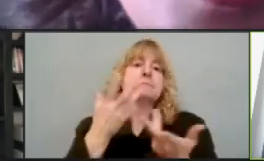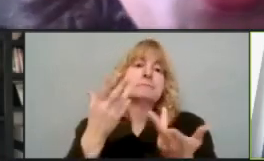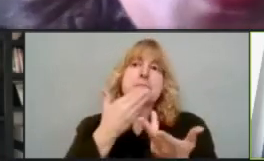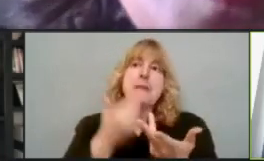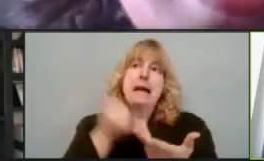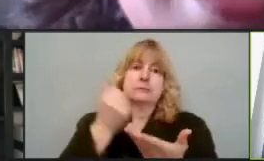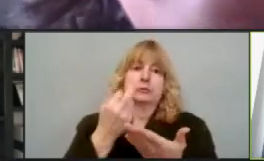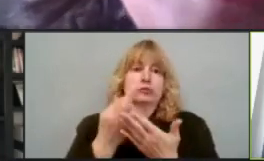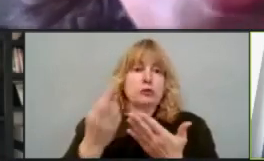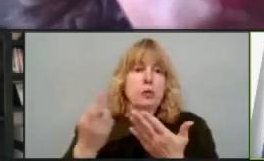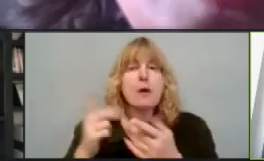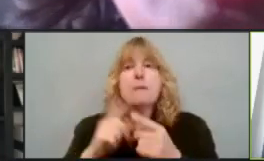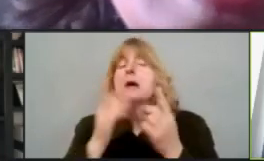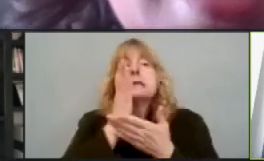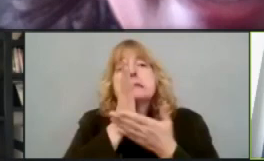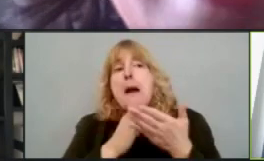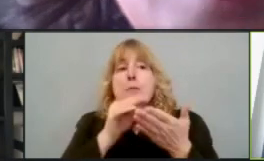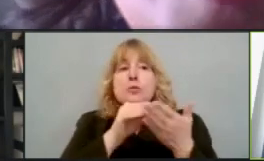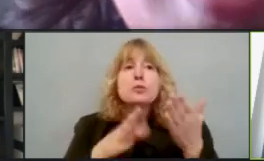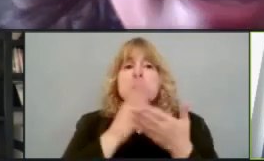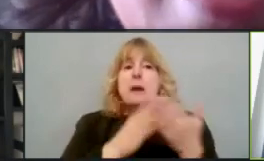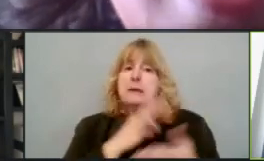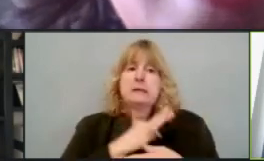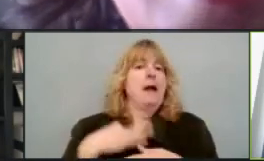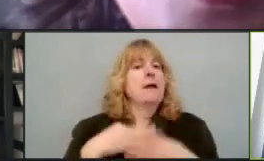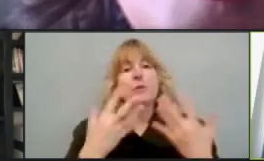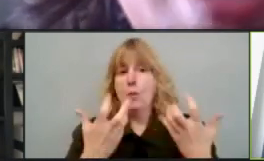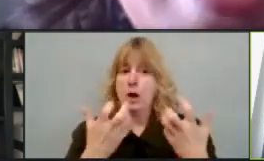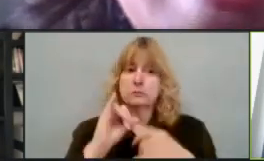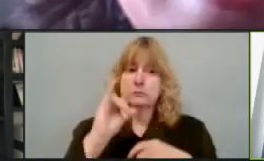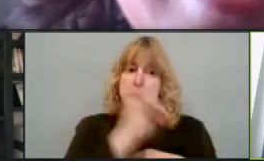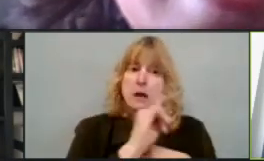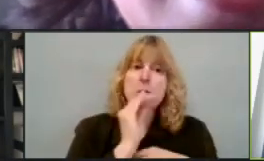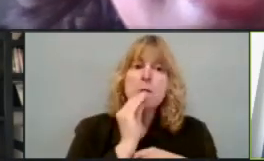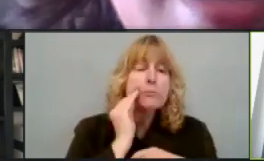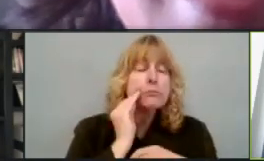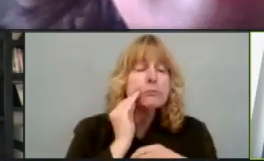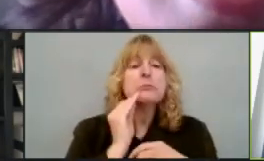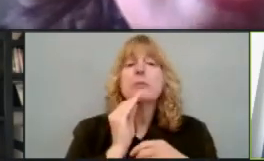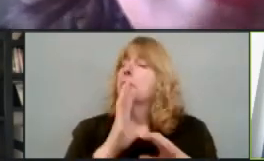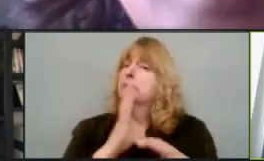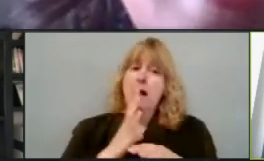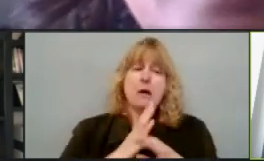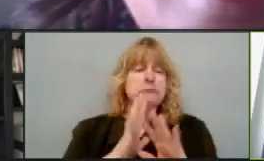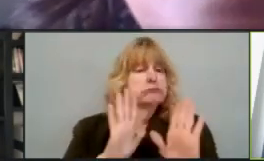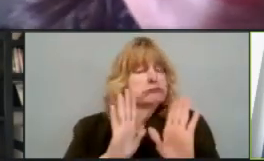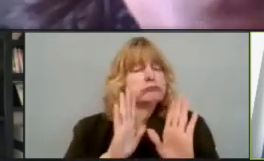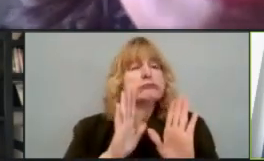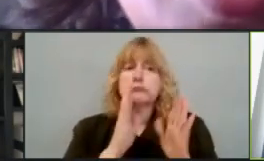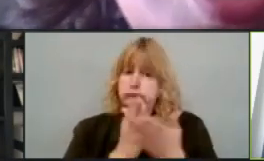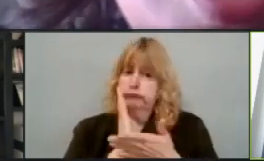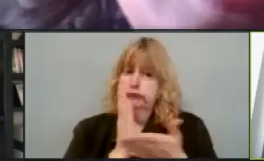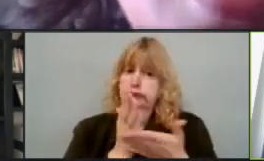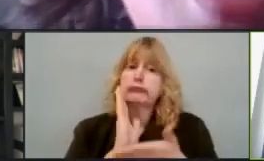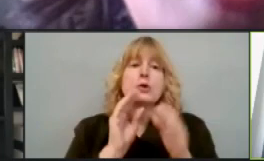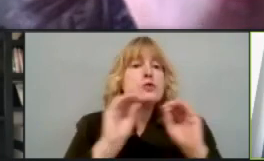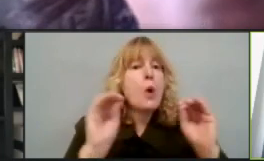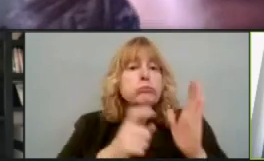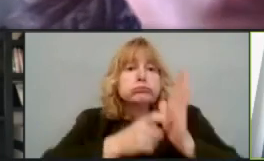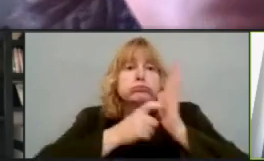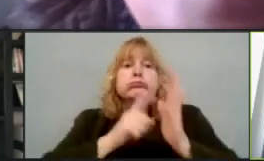staff who are going to choose to stay virtual, and that's okay. There's no mandates at this time that they must